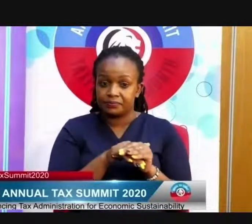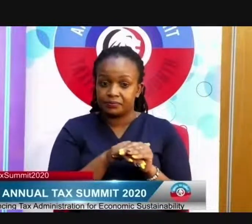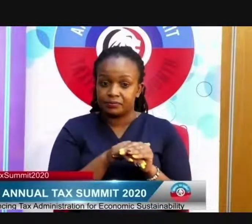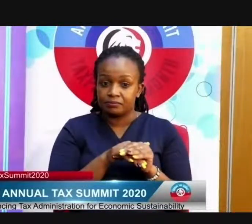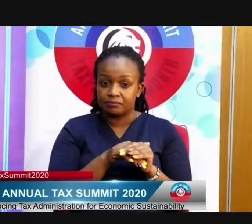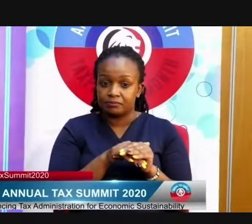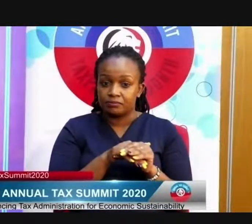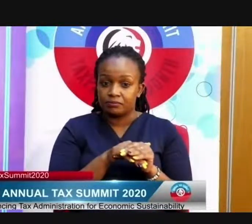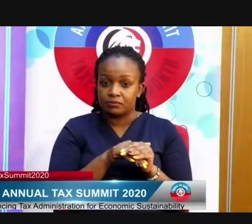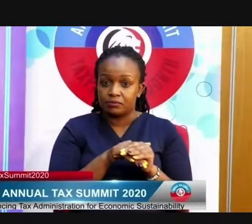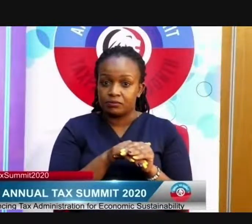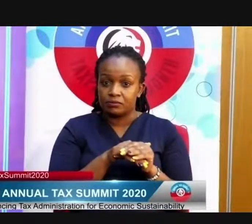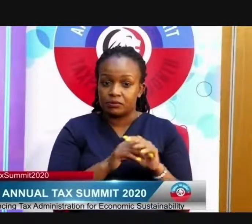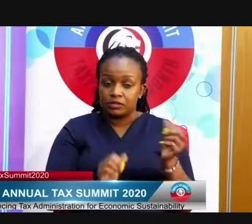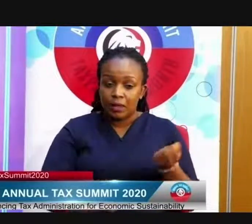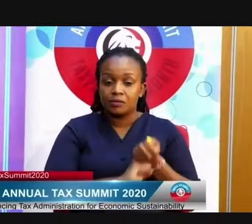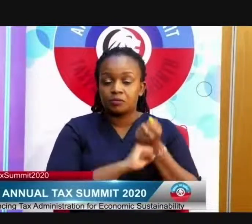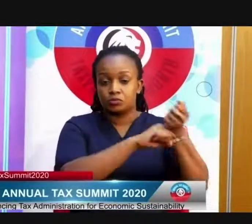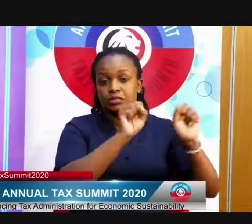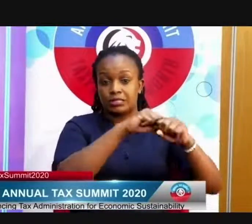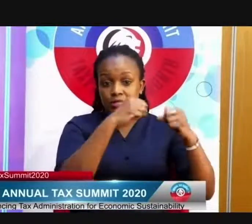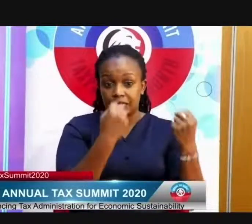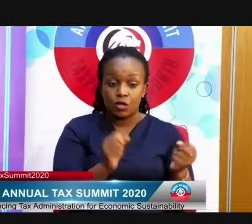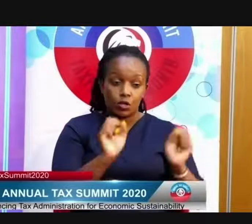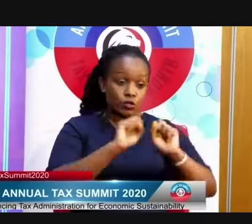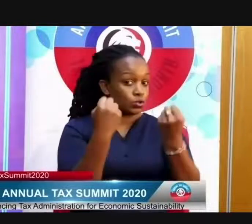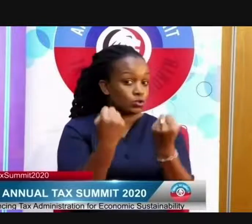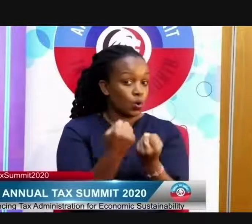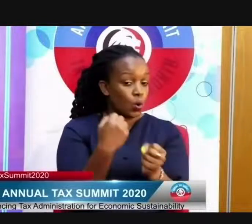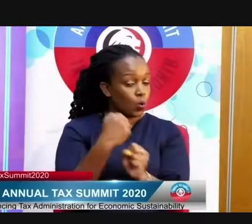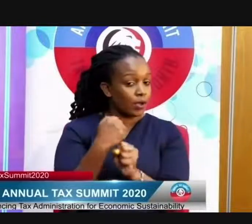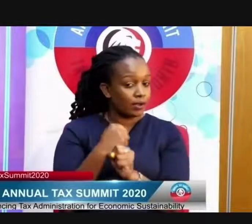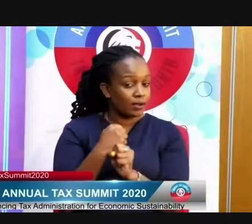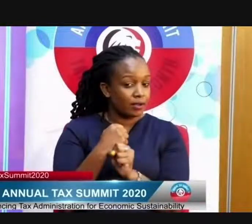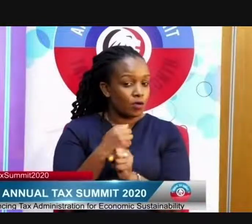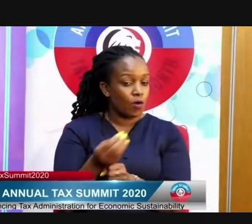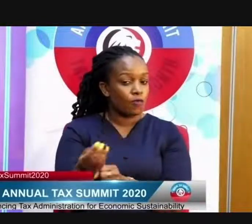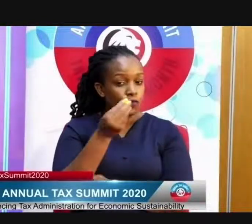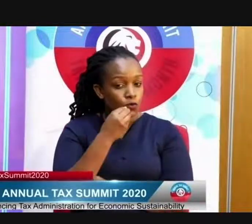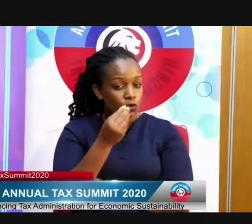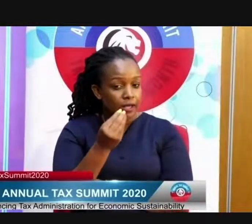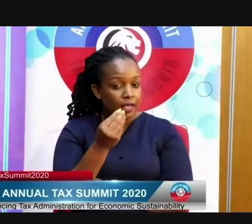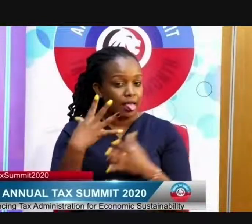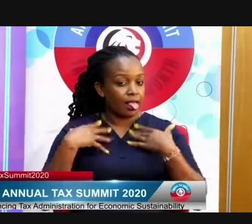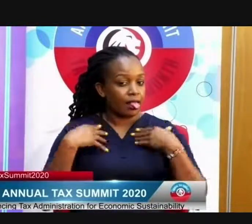social welfare distribution of food, healthcare,